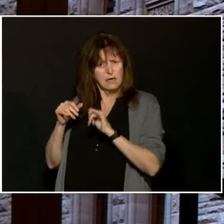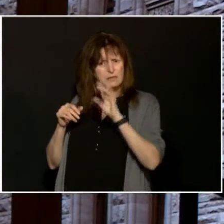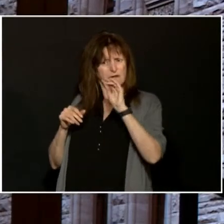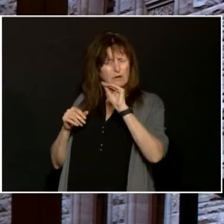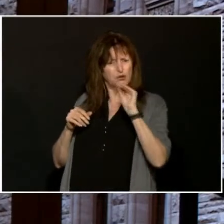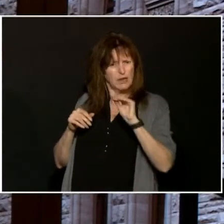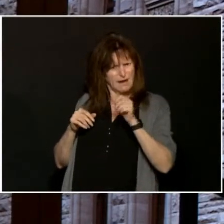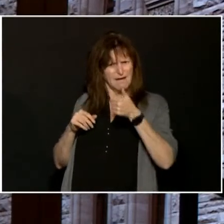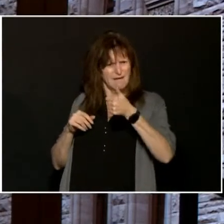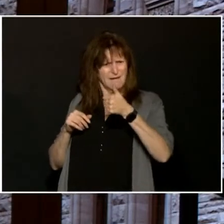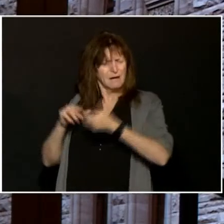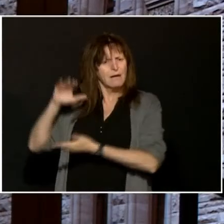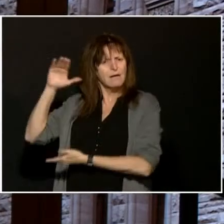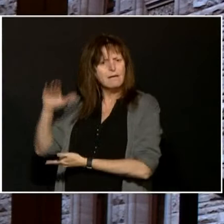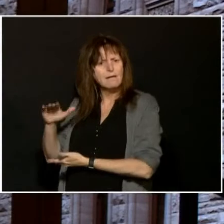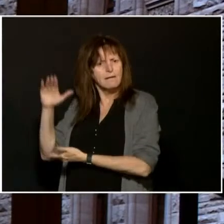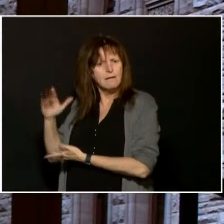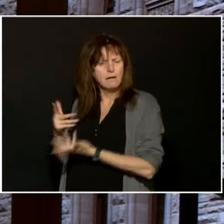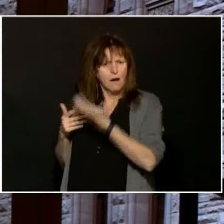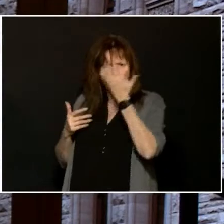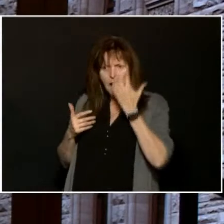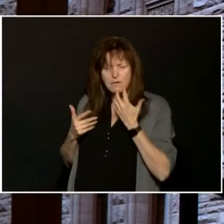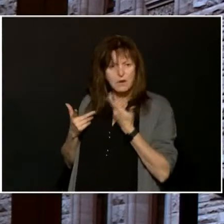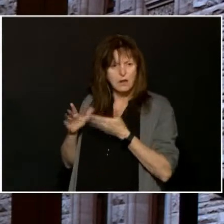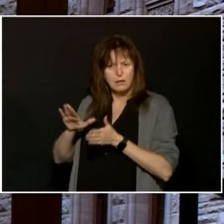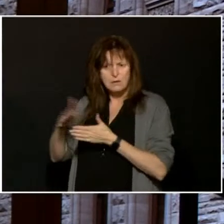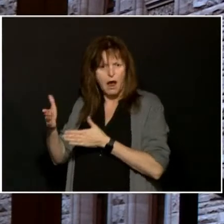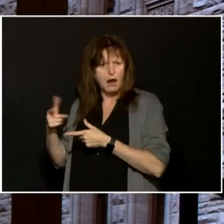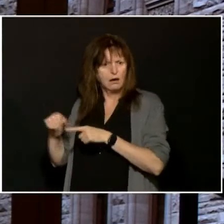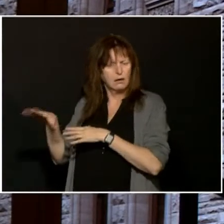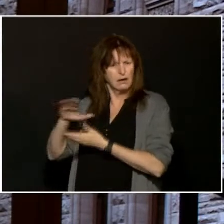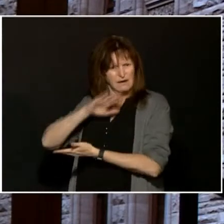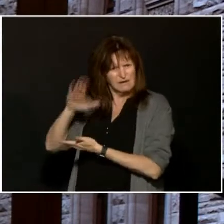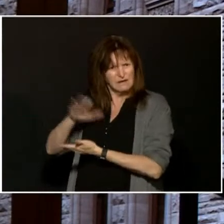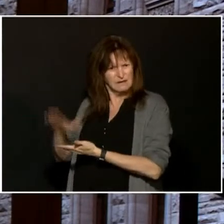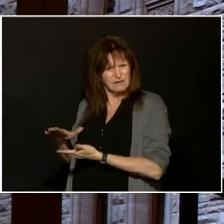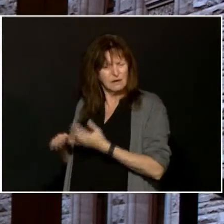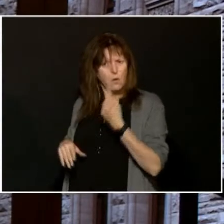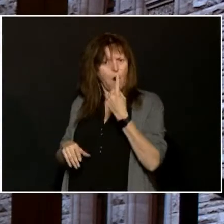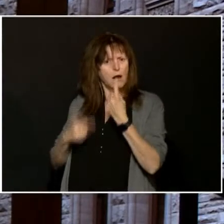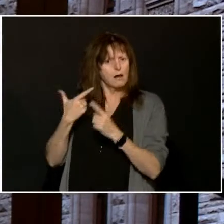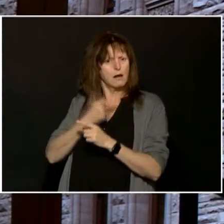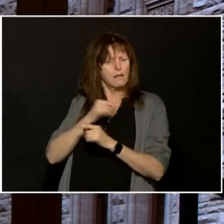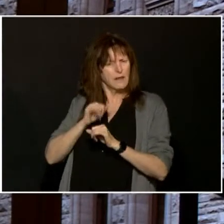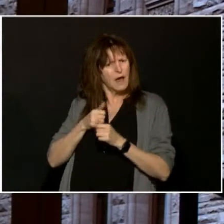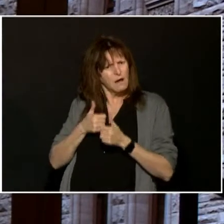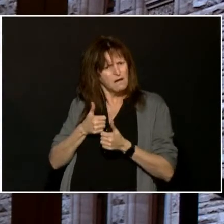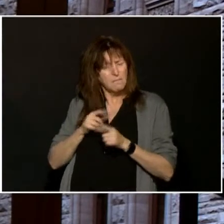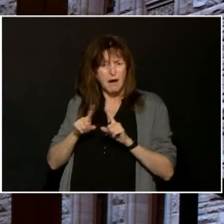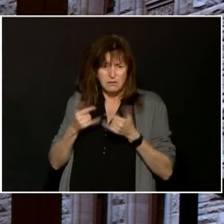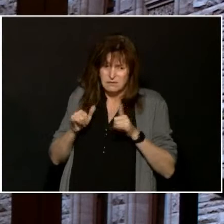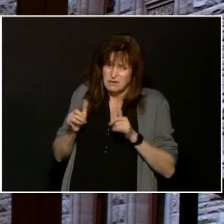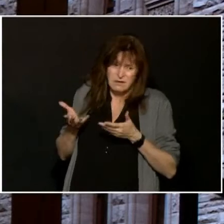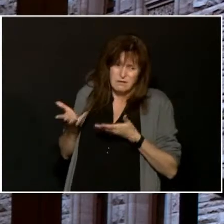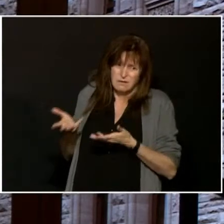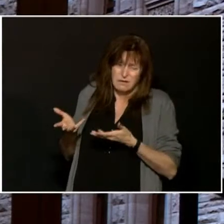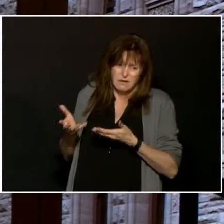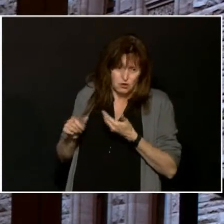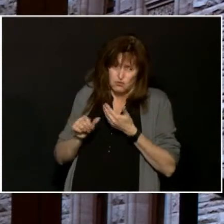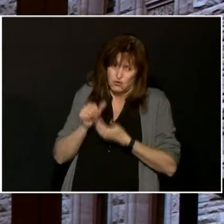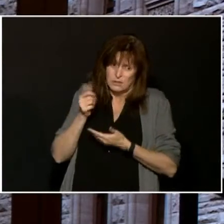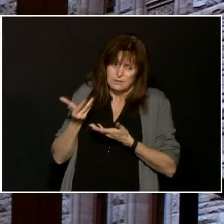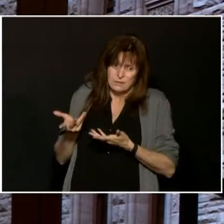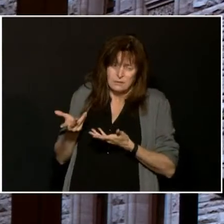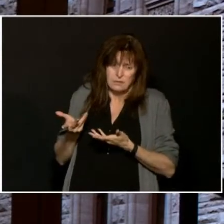people with one dose is usually negligible, but still there. And because some people are in ages, do not have as robust